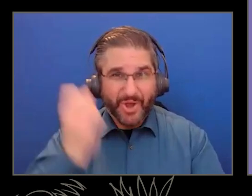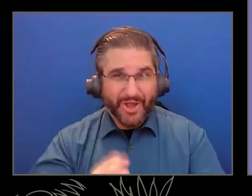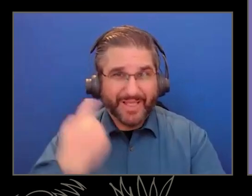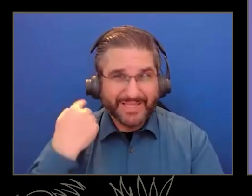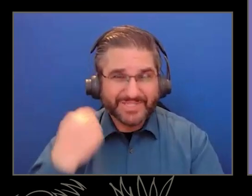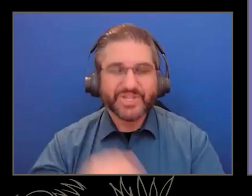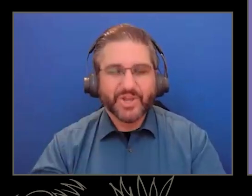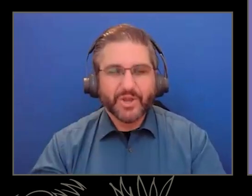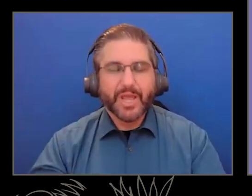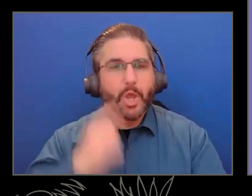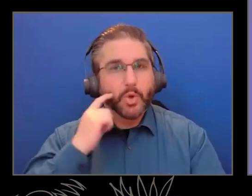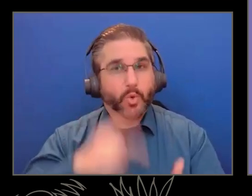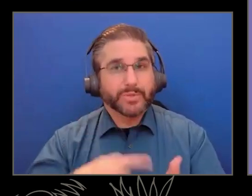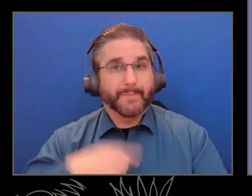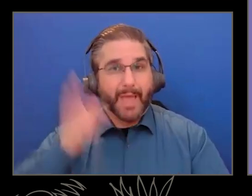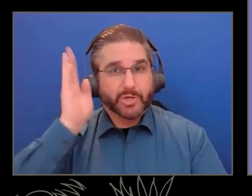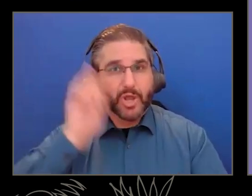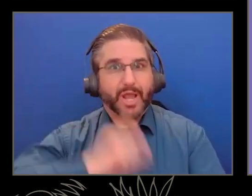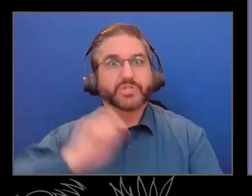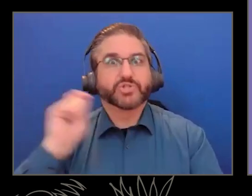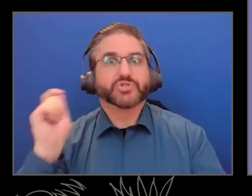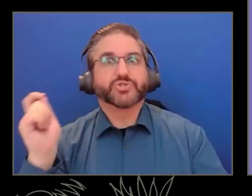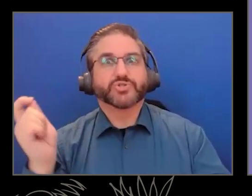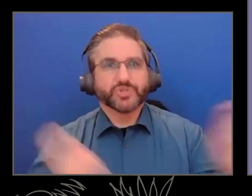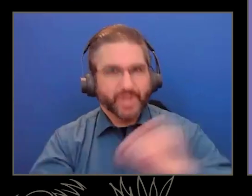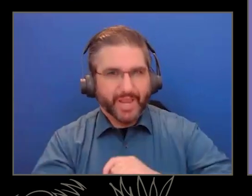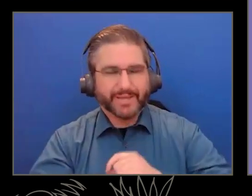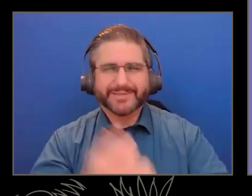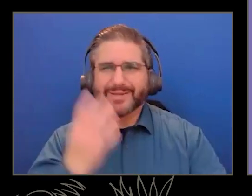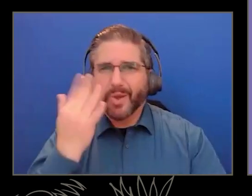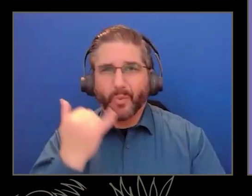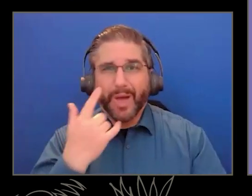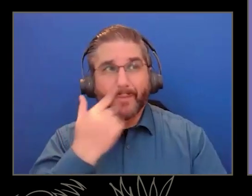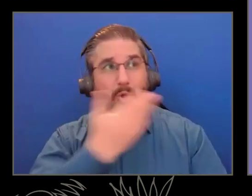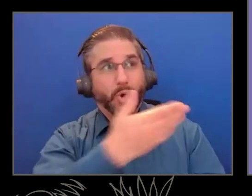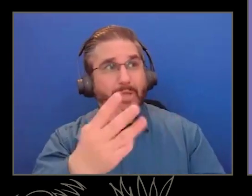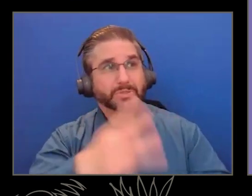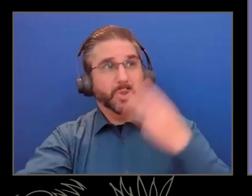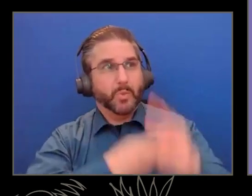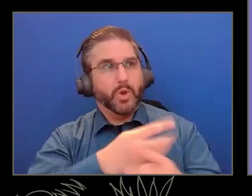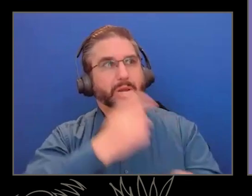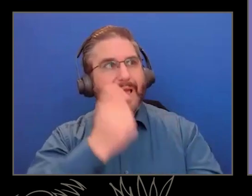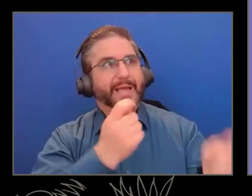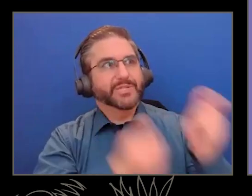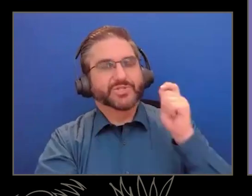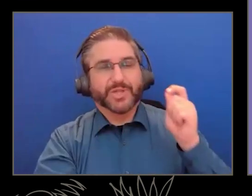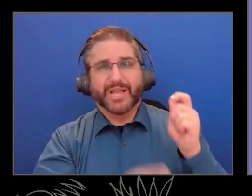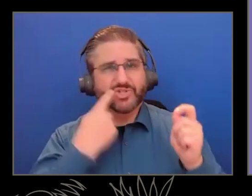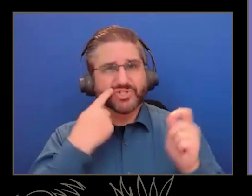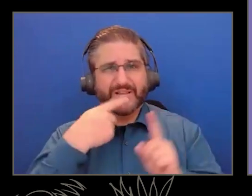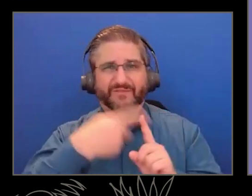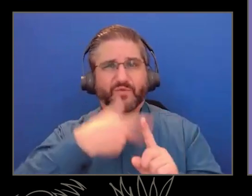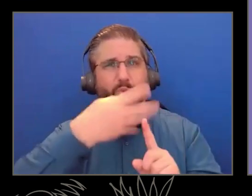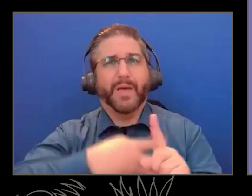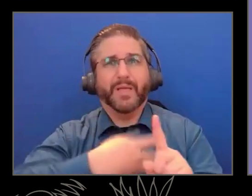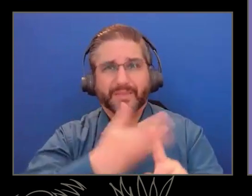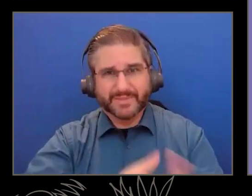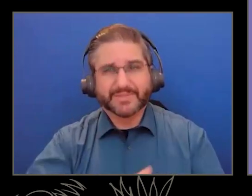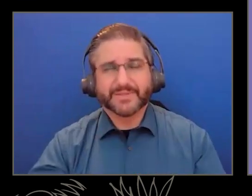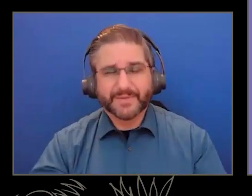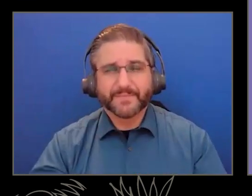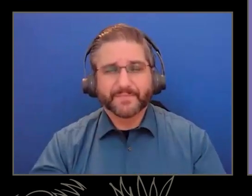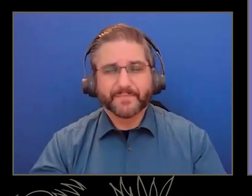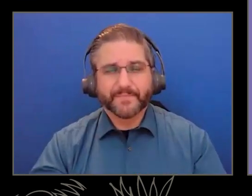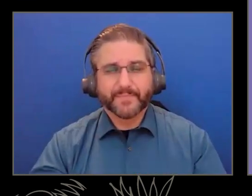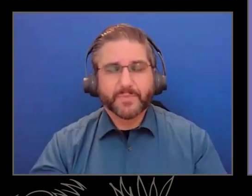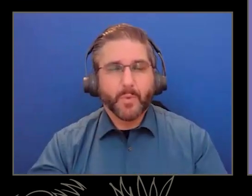this talk has changed drastically because there's been so many drastic changes already in just a couple of months. So